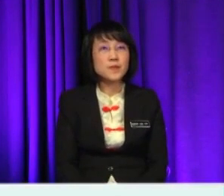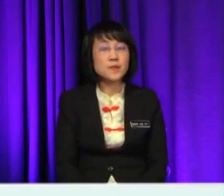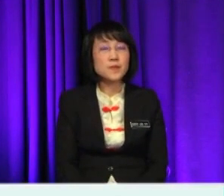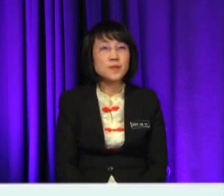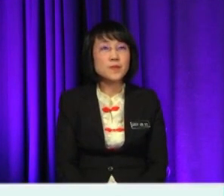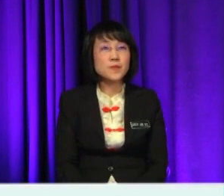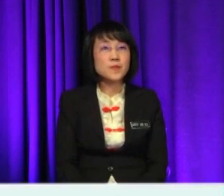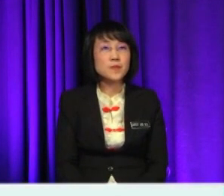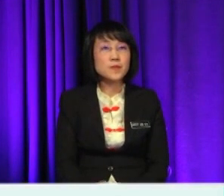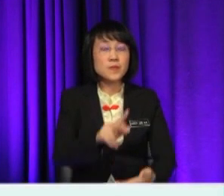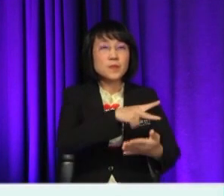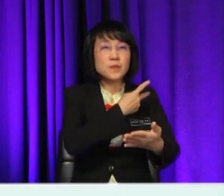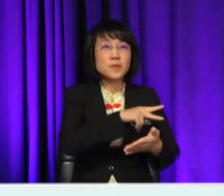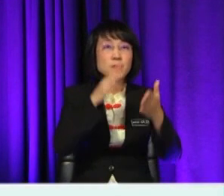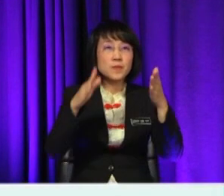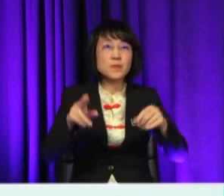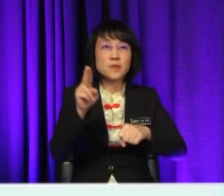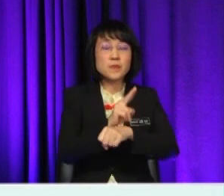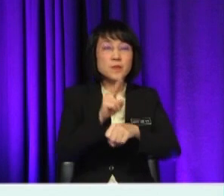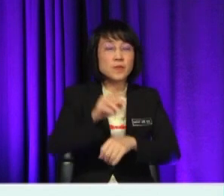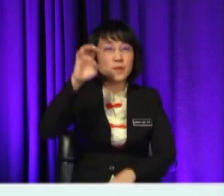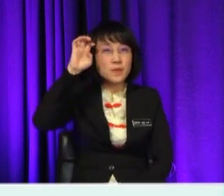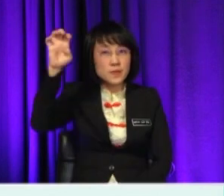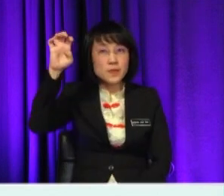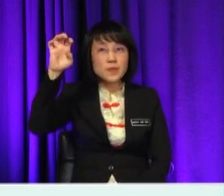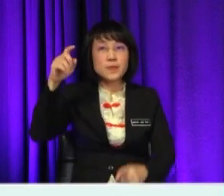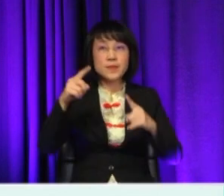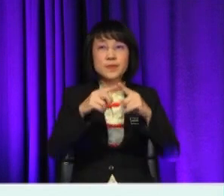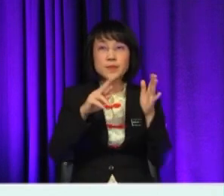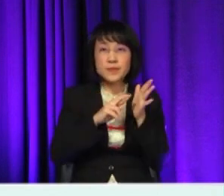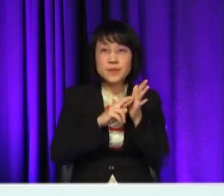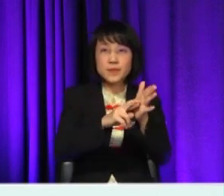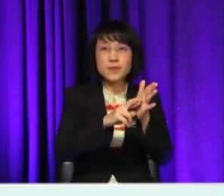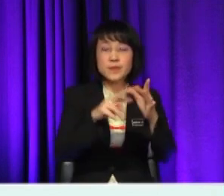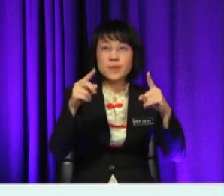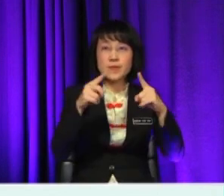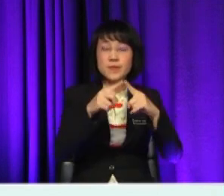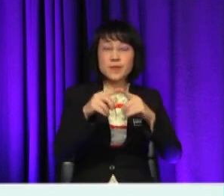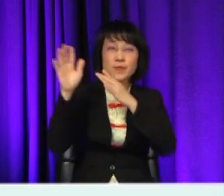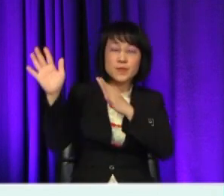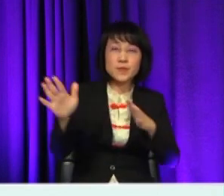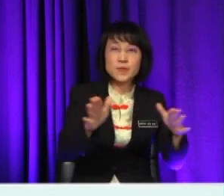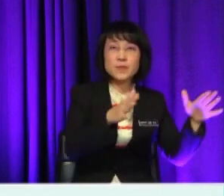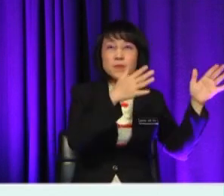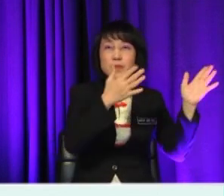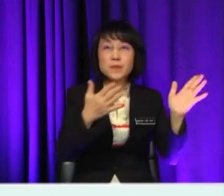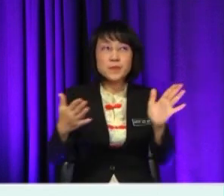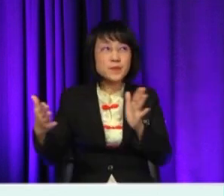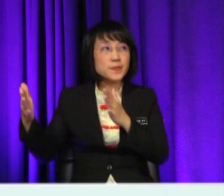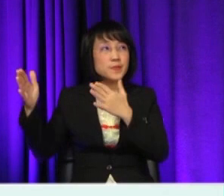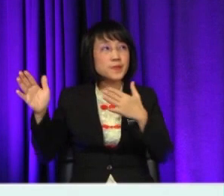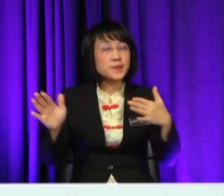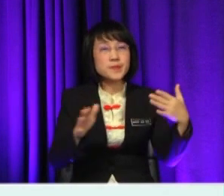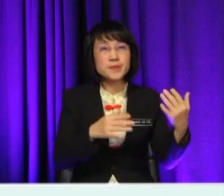pronoun he to refer to the wind. Okay, very good. So basically here, the whole